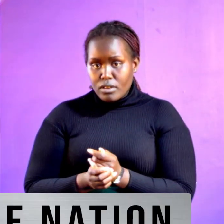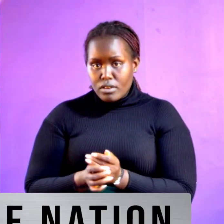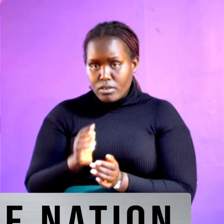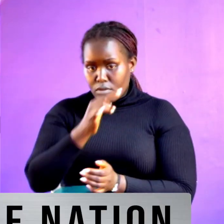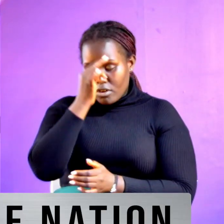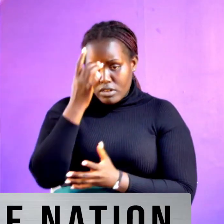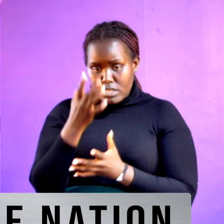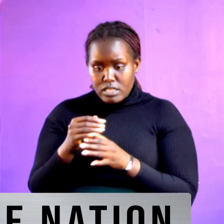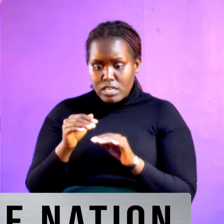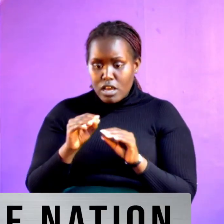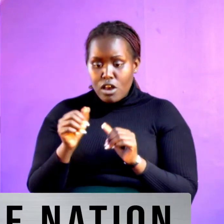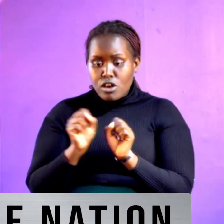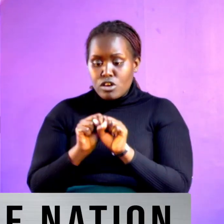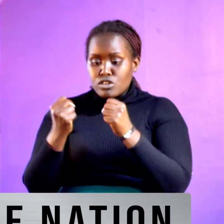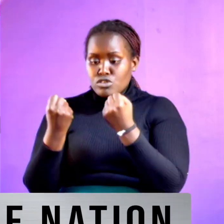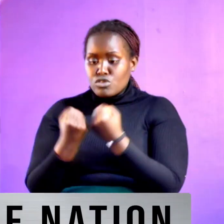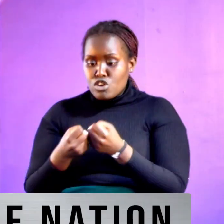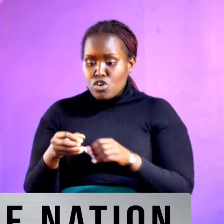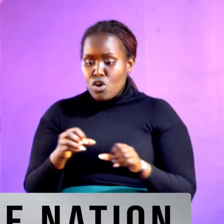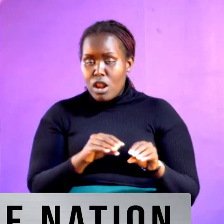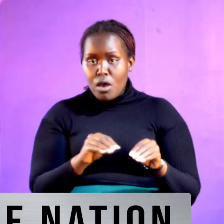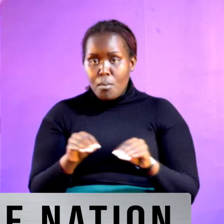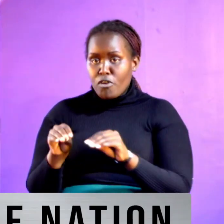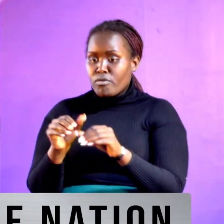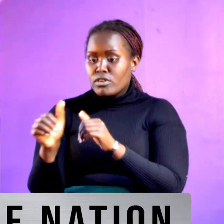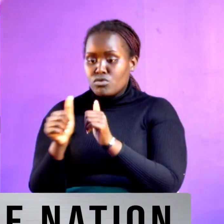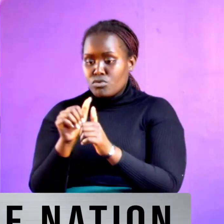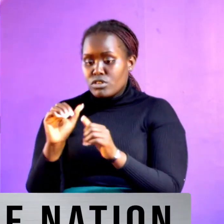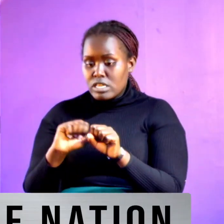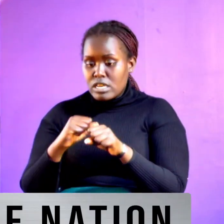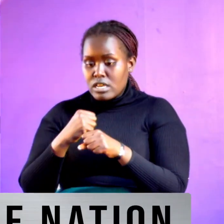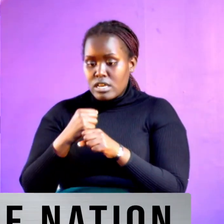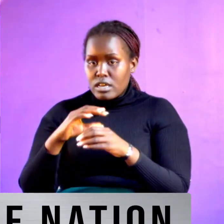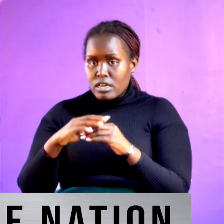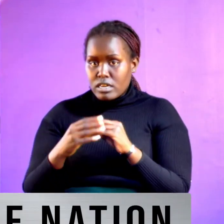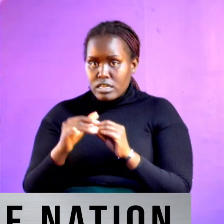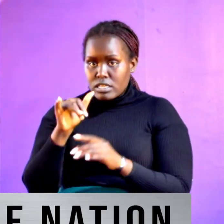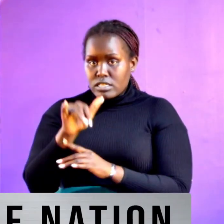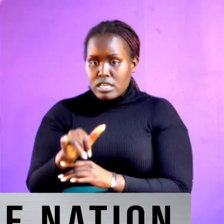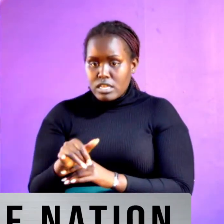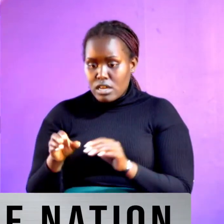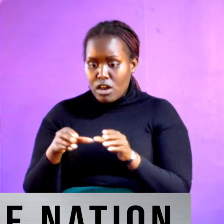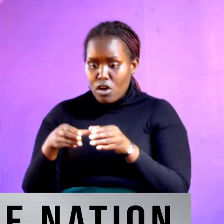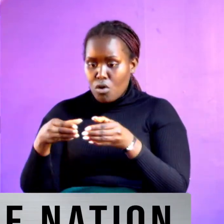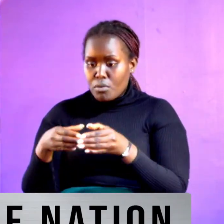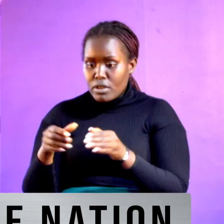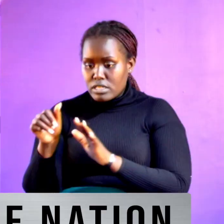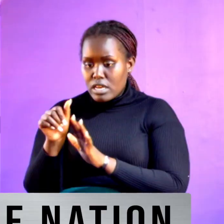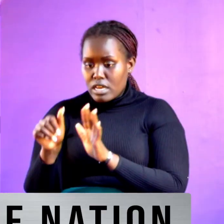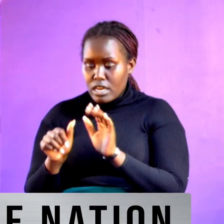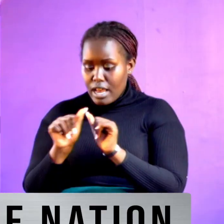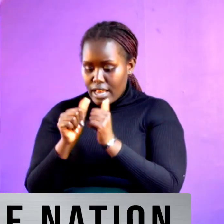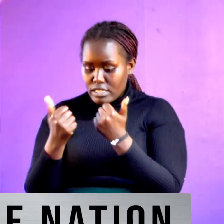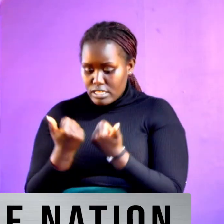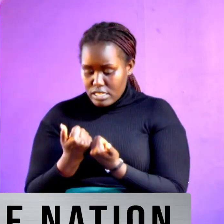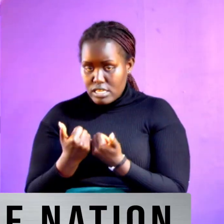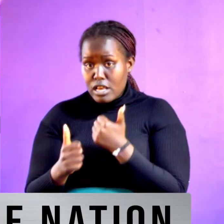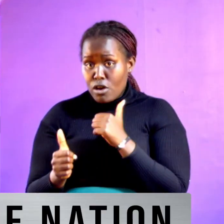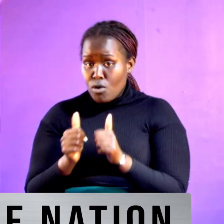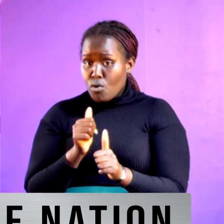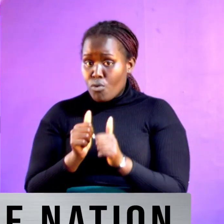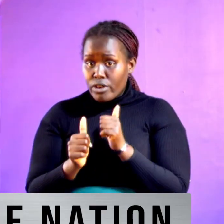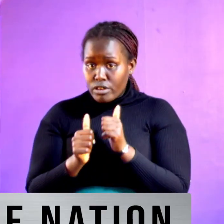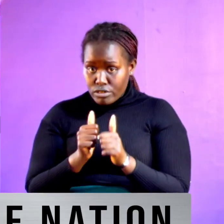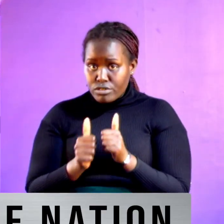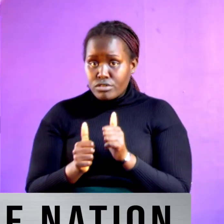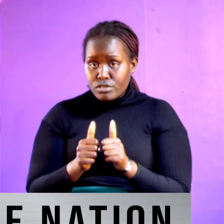social movement that allows, that creates that platform and creates a community agency that oversees or